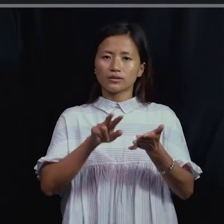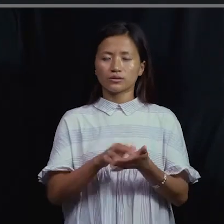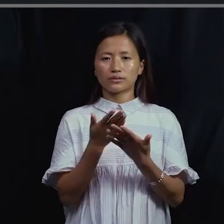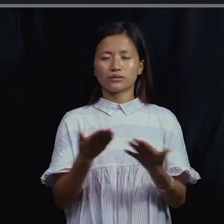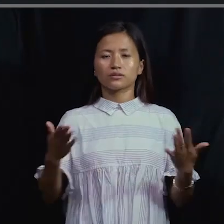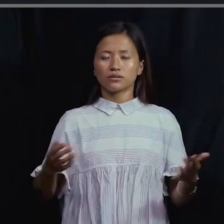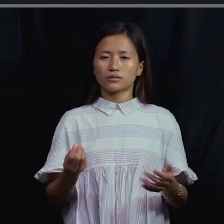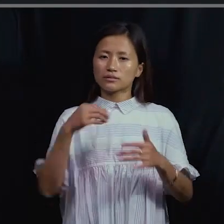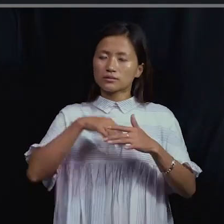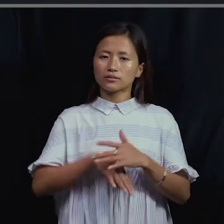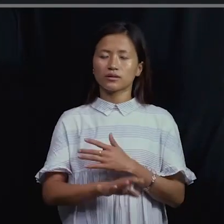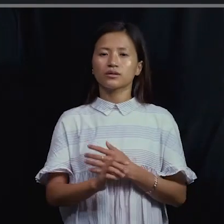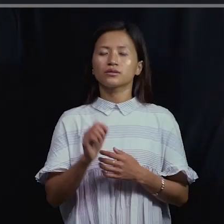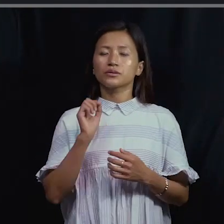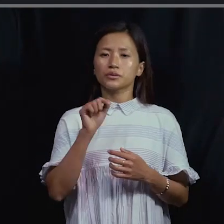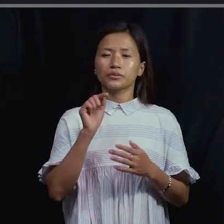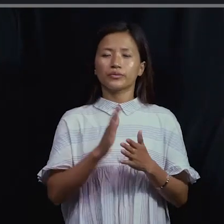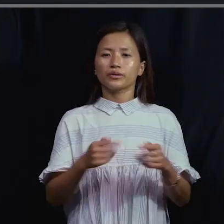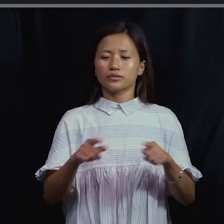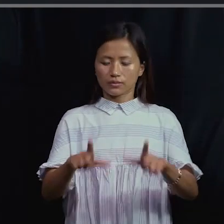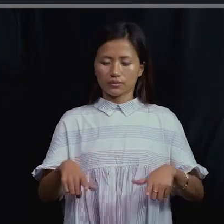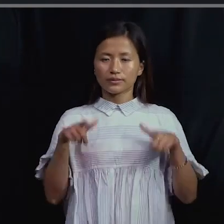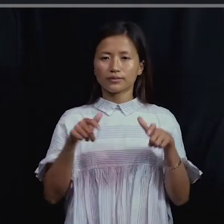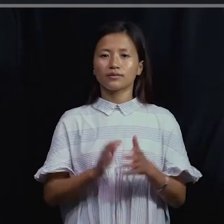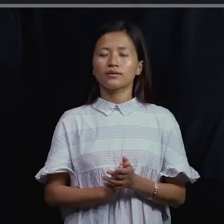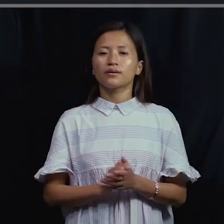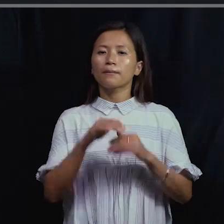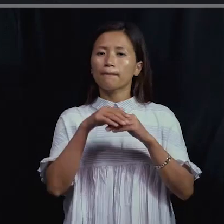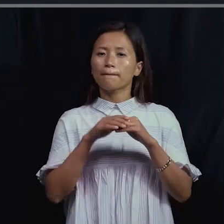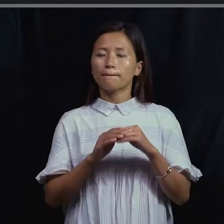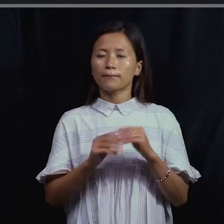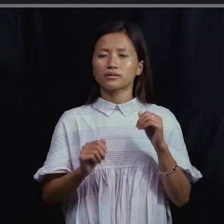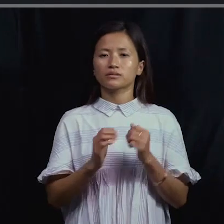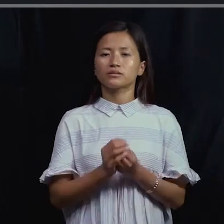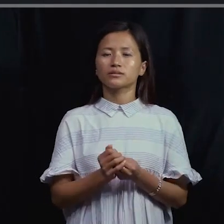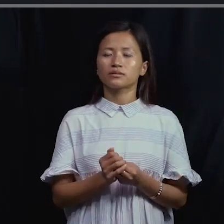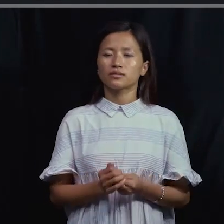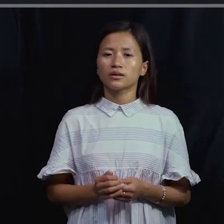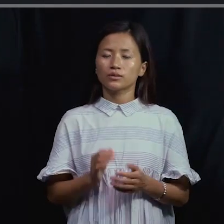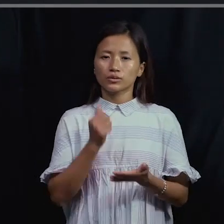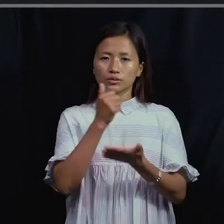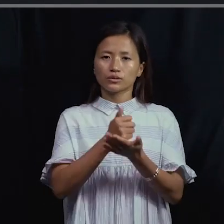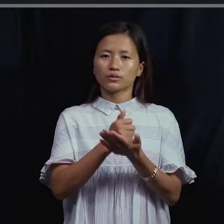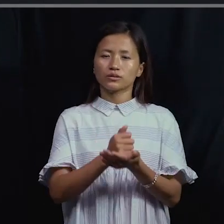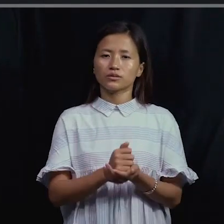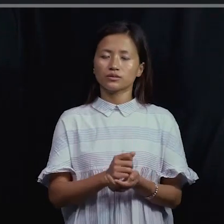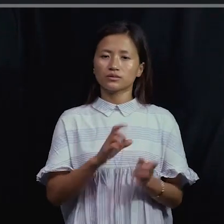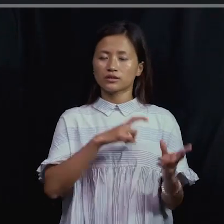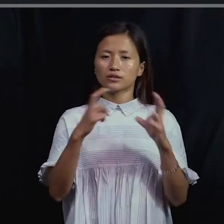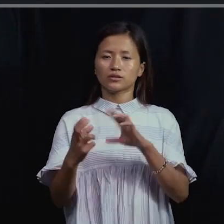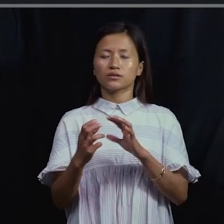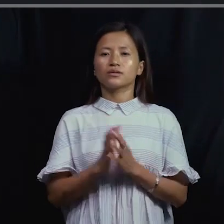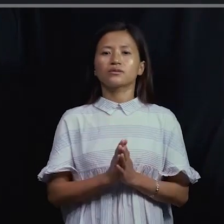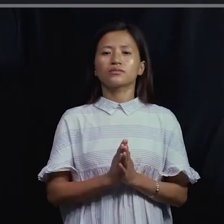that are going on inside you or your life. But one must also understand that we shouldn't take these changes into